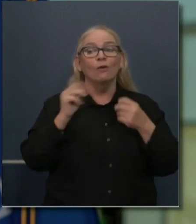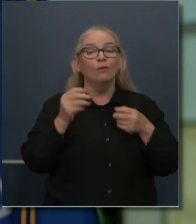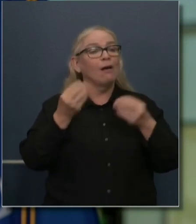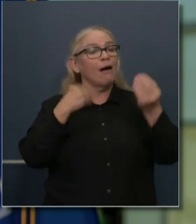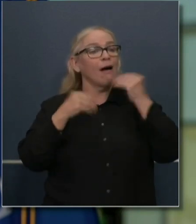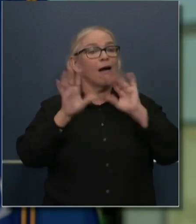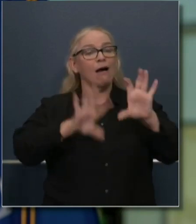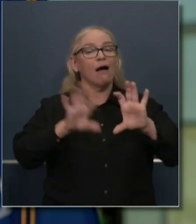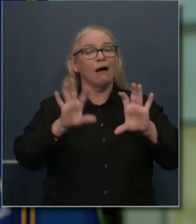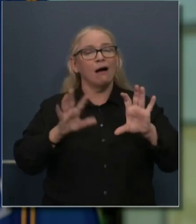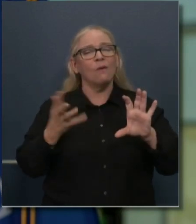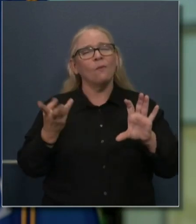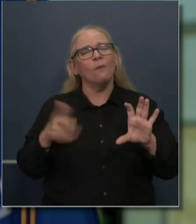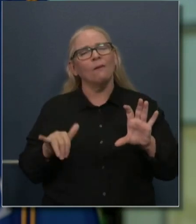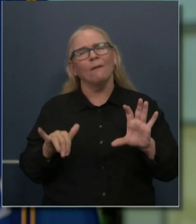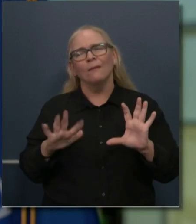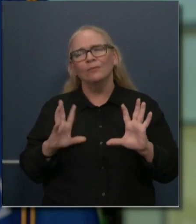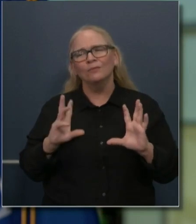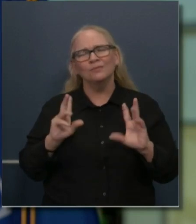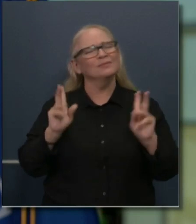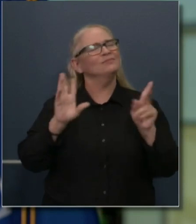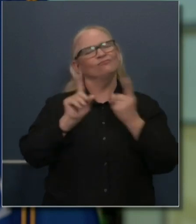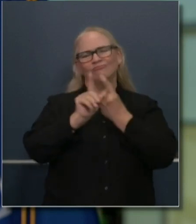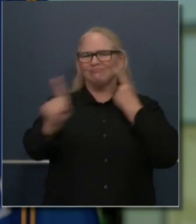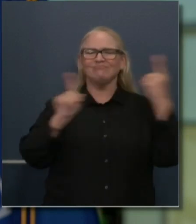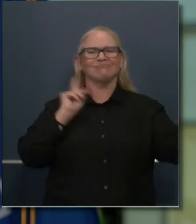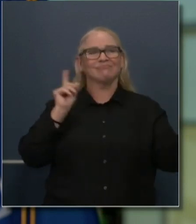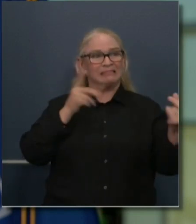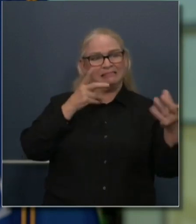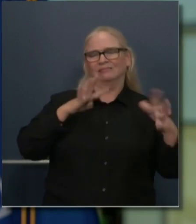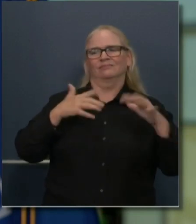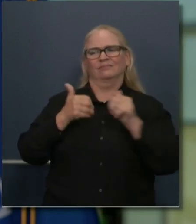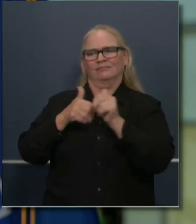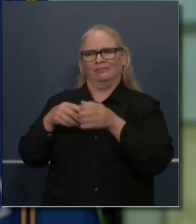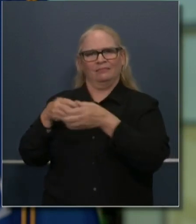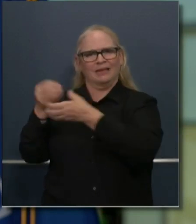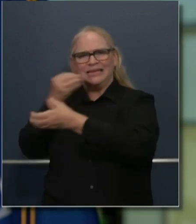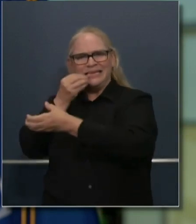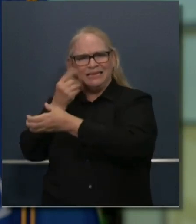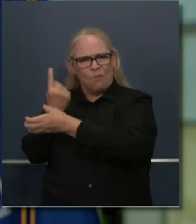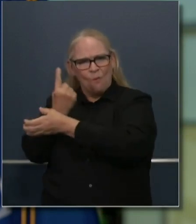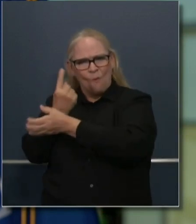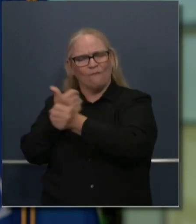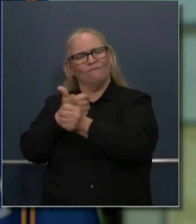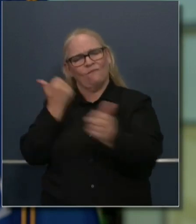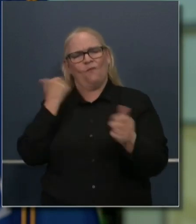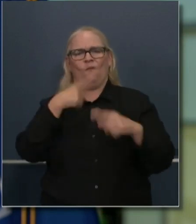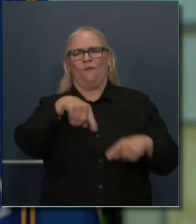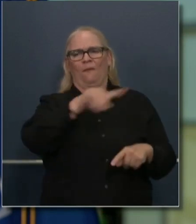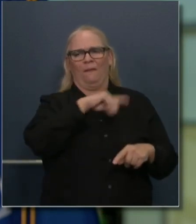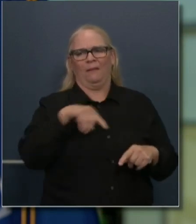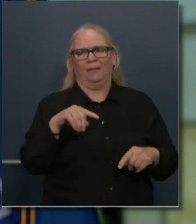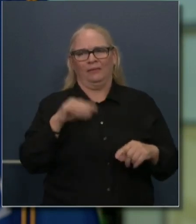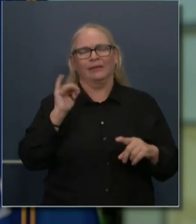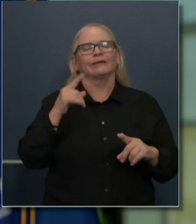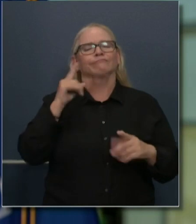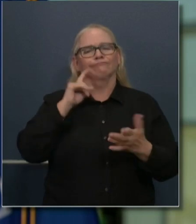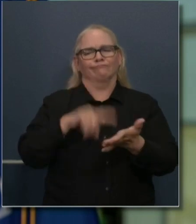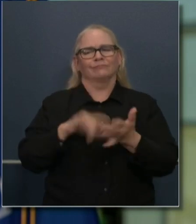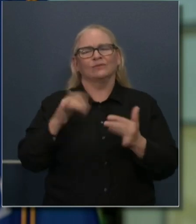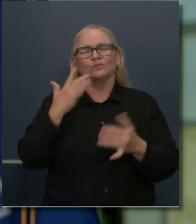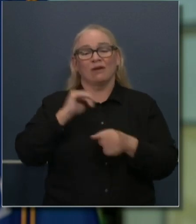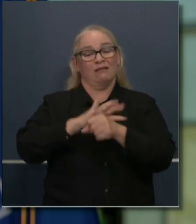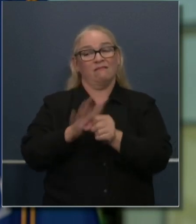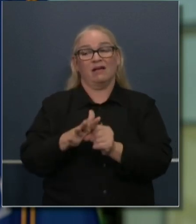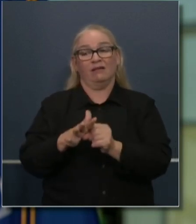virus, it takes advantage of those moments. This virus takes advantage when we turn the other way or we just think,